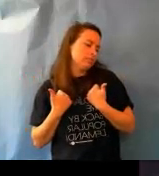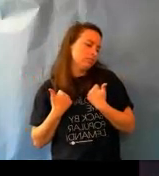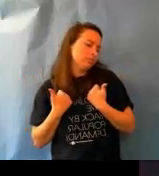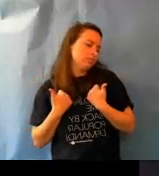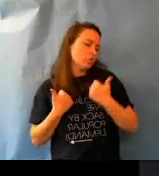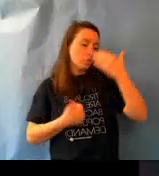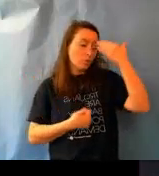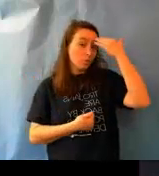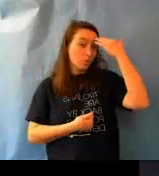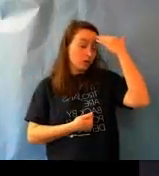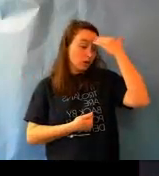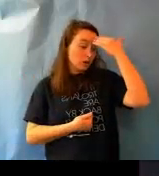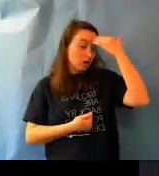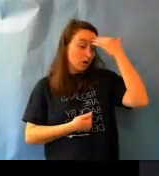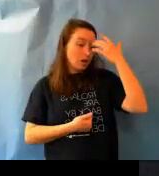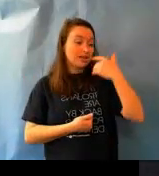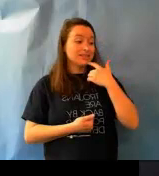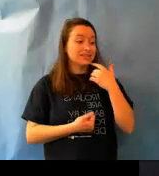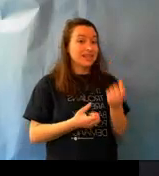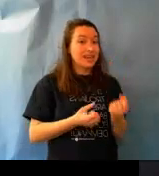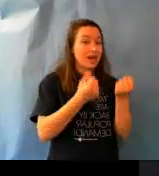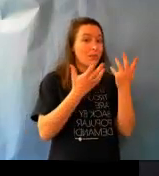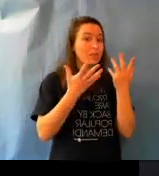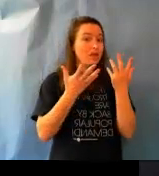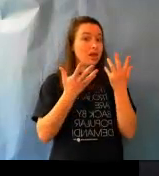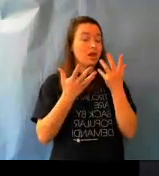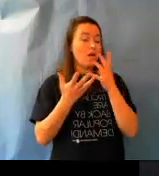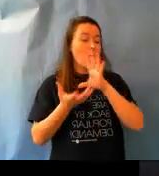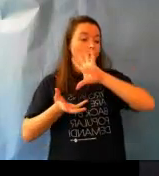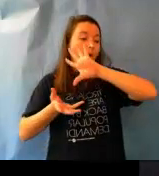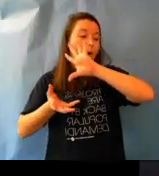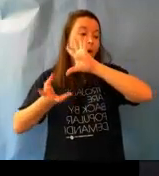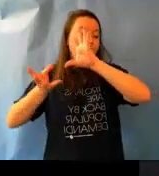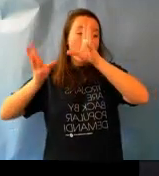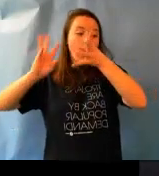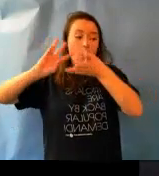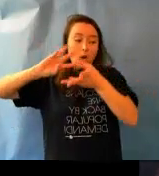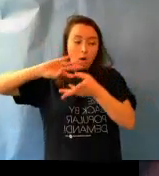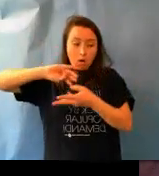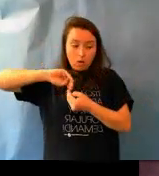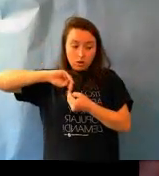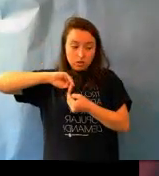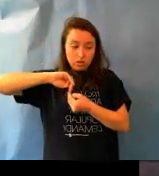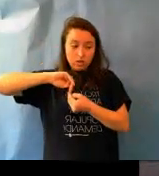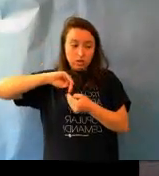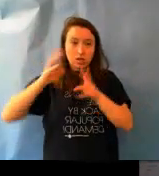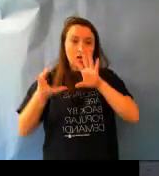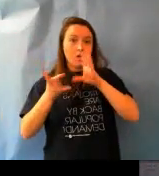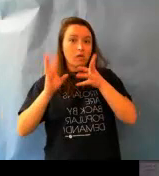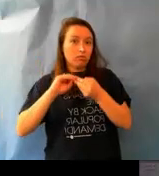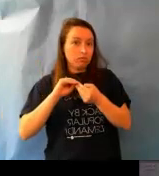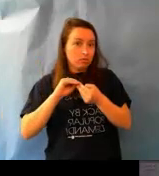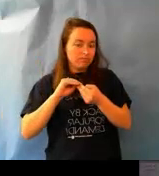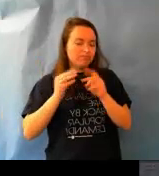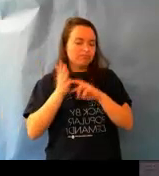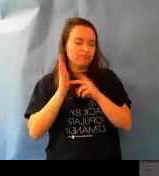We know that when it wants us to know how many did they make, gives us a clue that they're going to